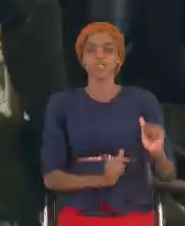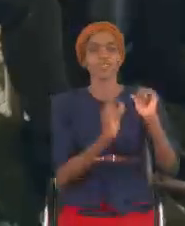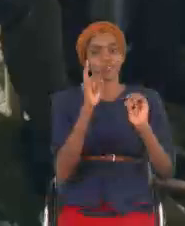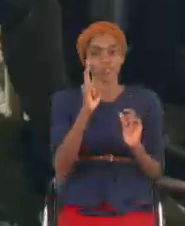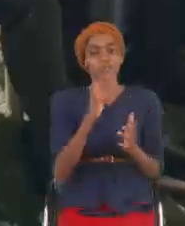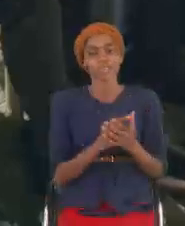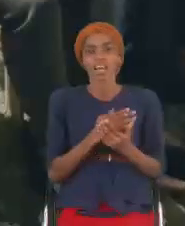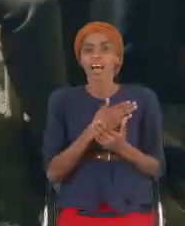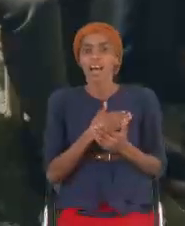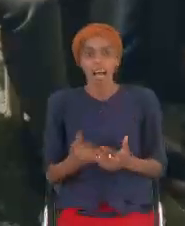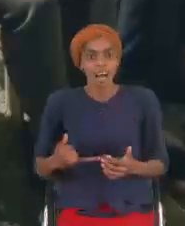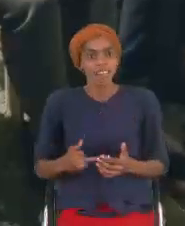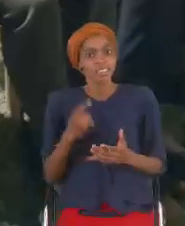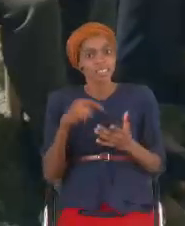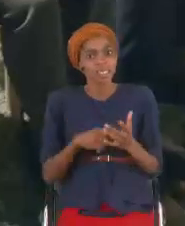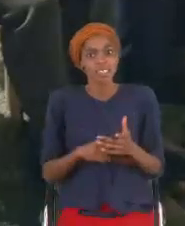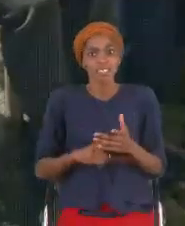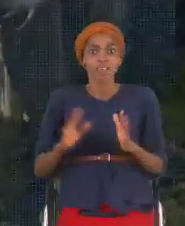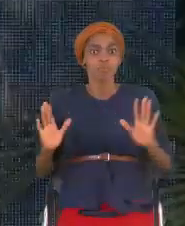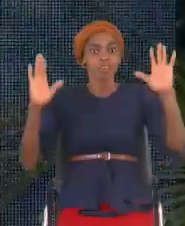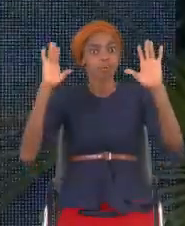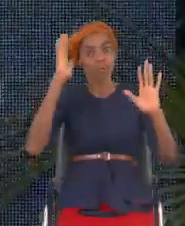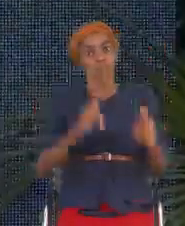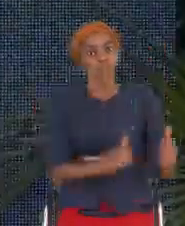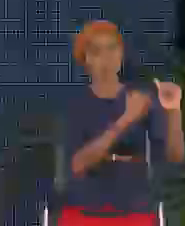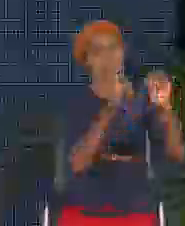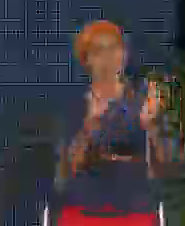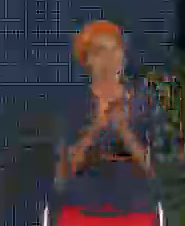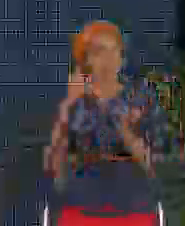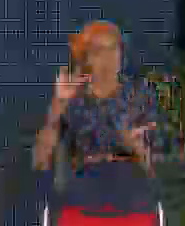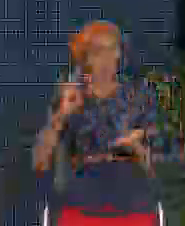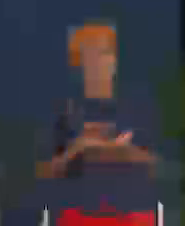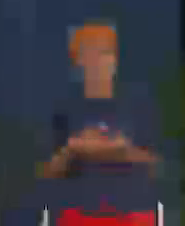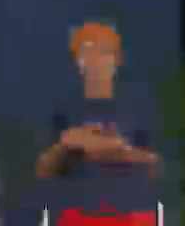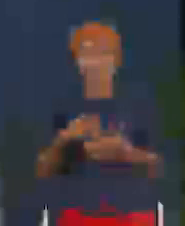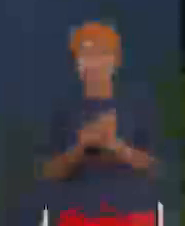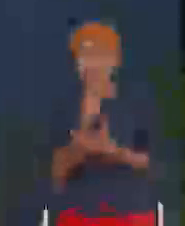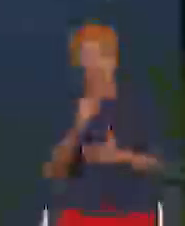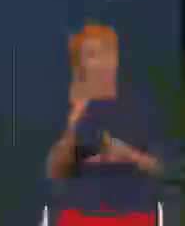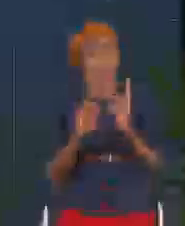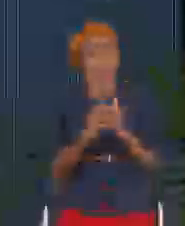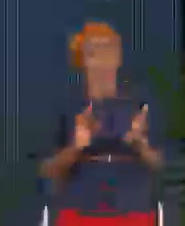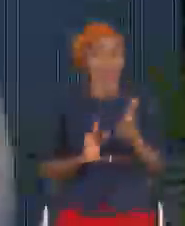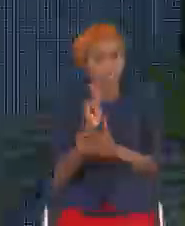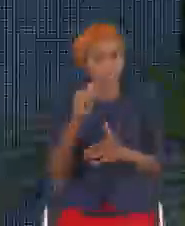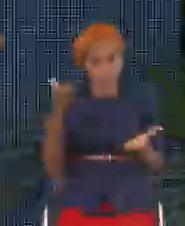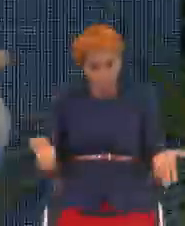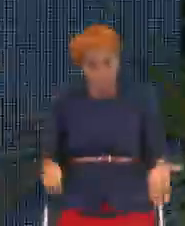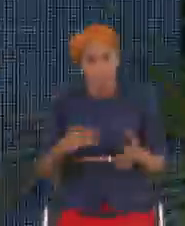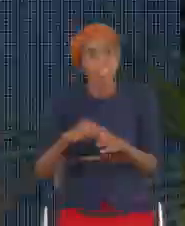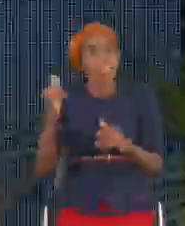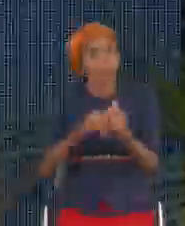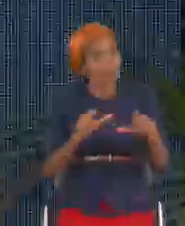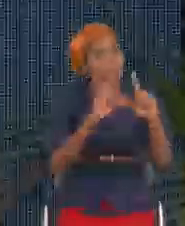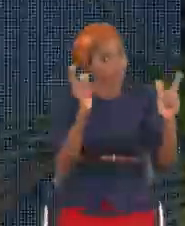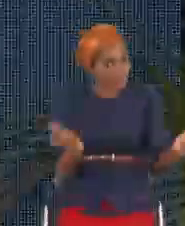follow them that believe, those that believe here, the people who believe in every location, the people